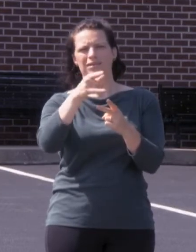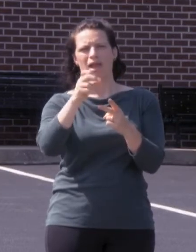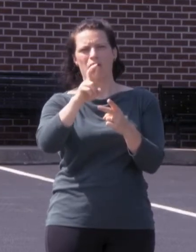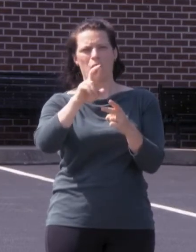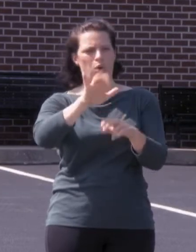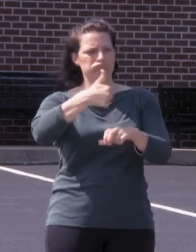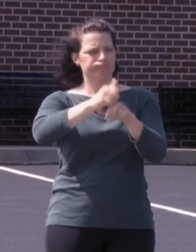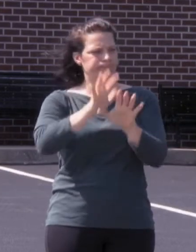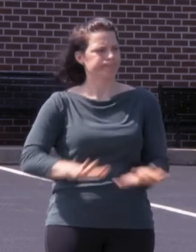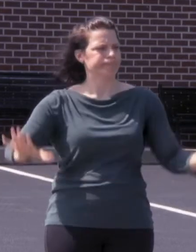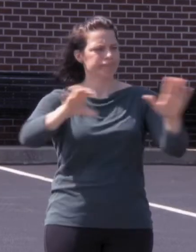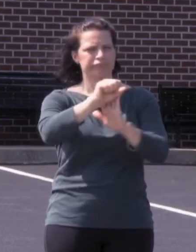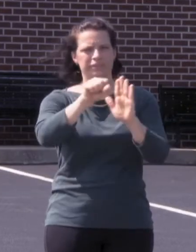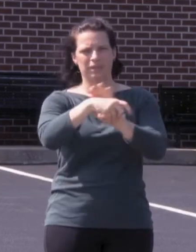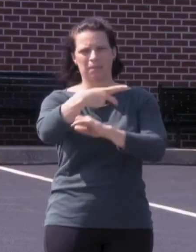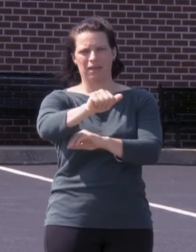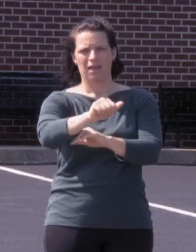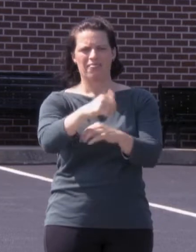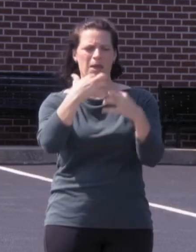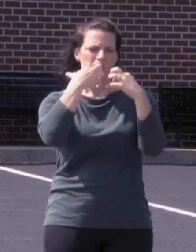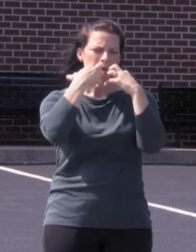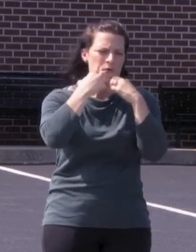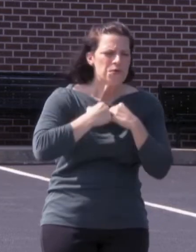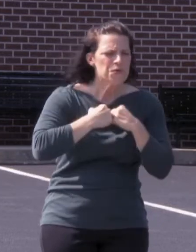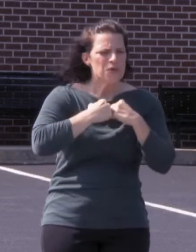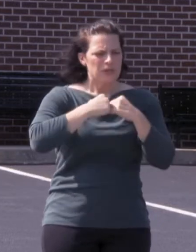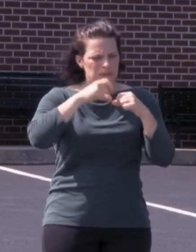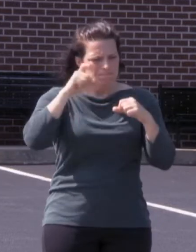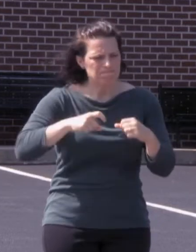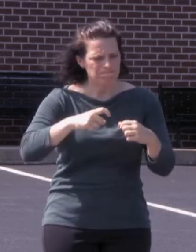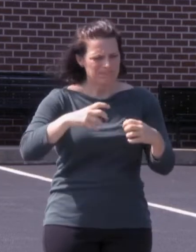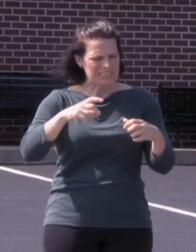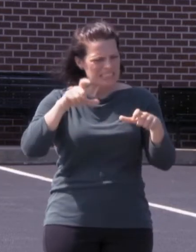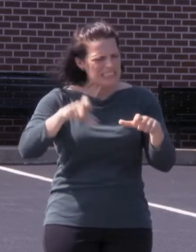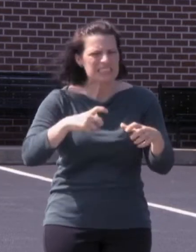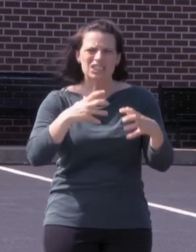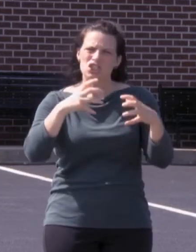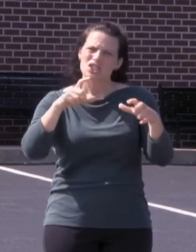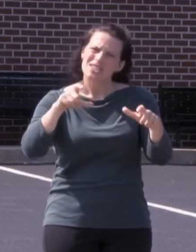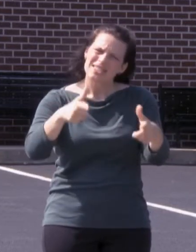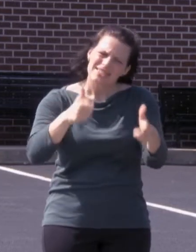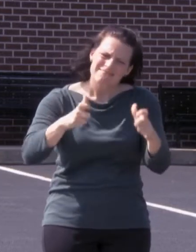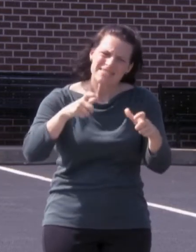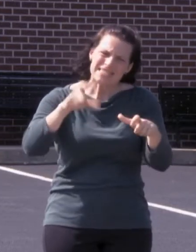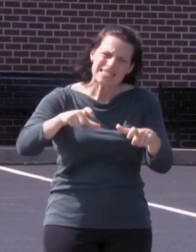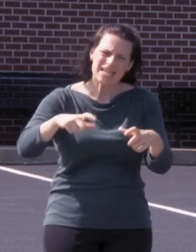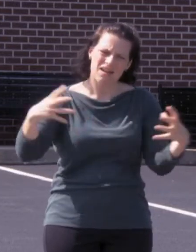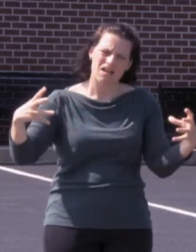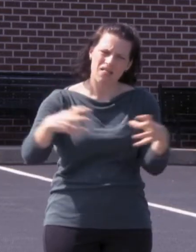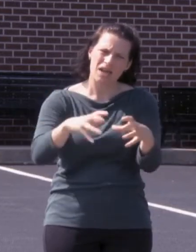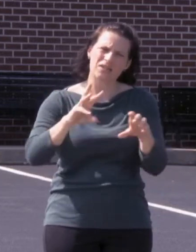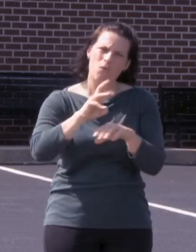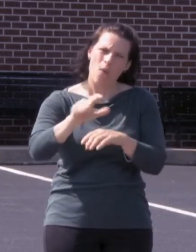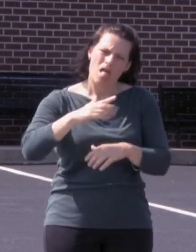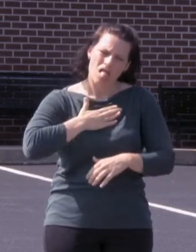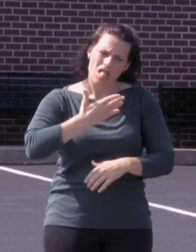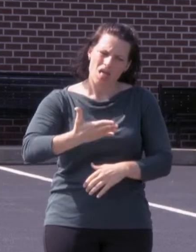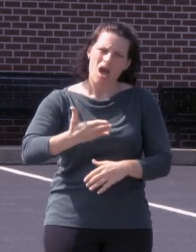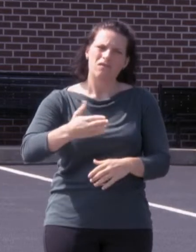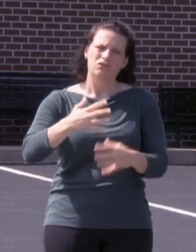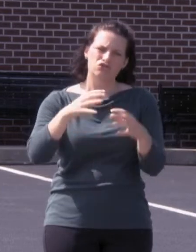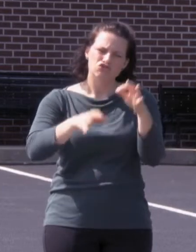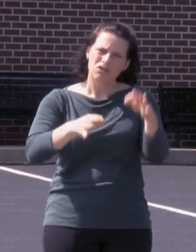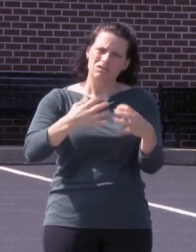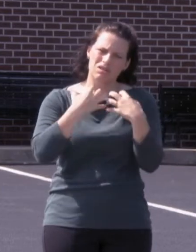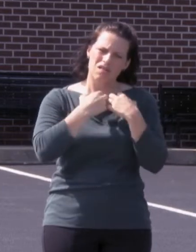Commonwealth. That passionate, urgent expression of the collective will of justice-loving Americans